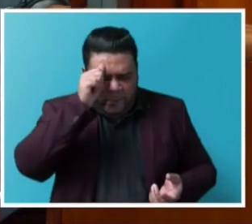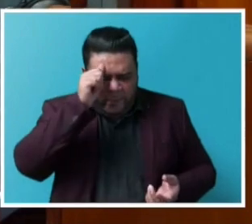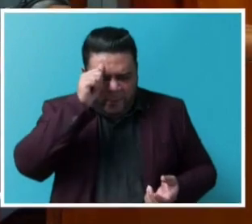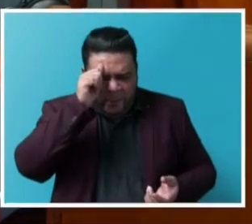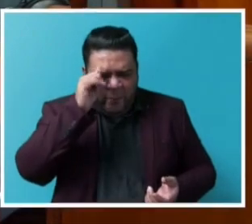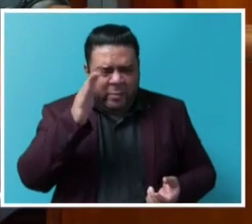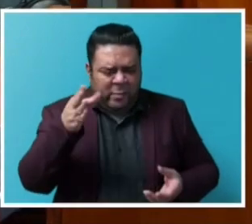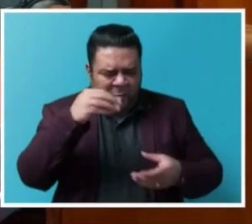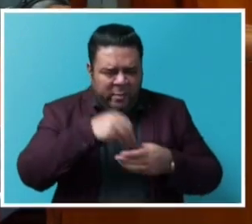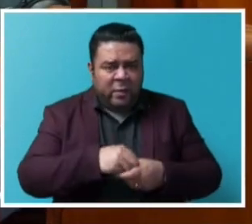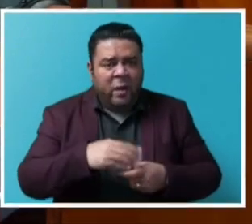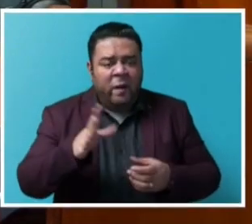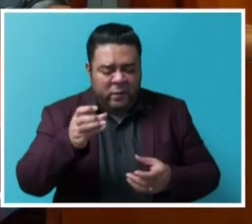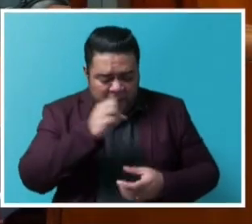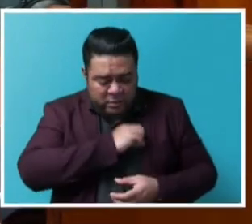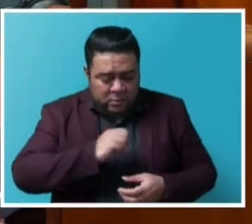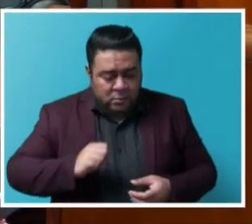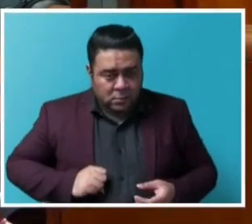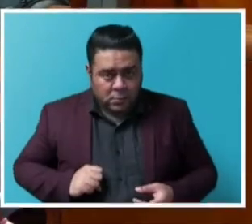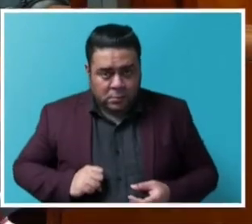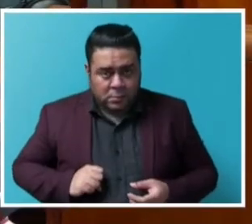presence of His Excellency, the